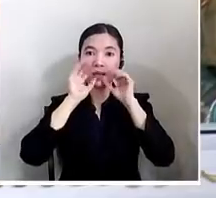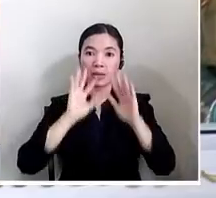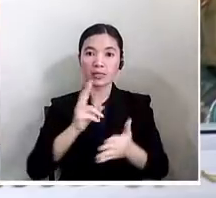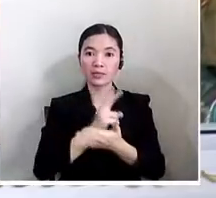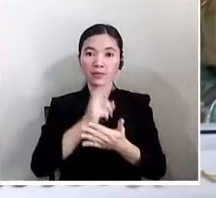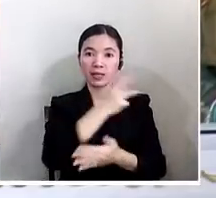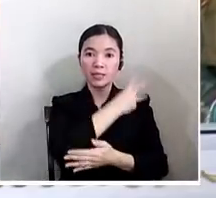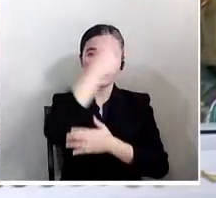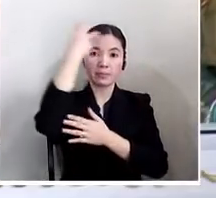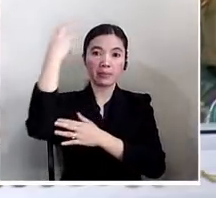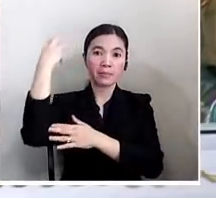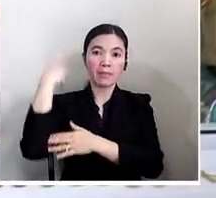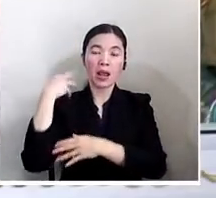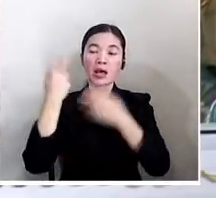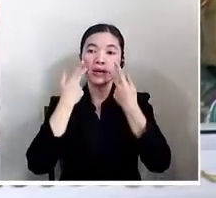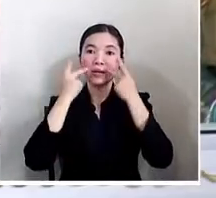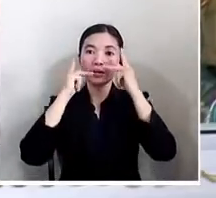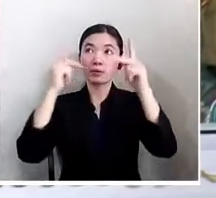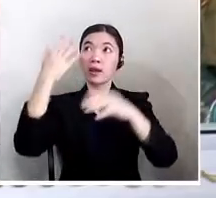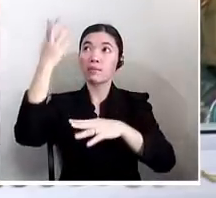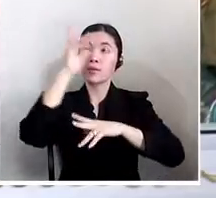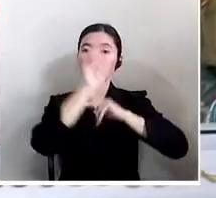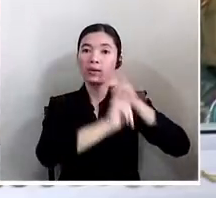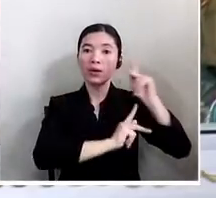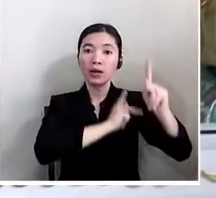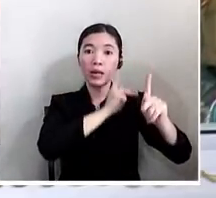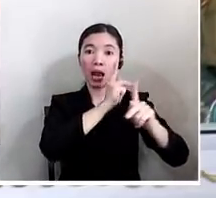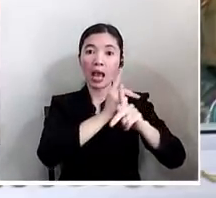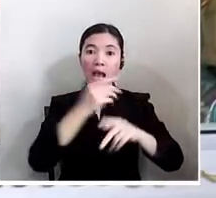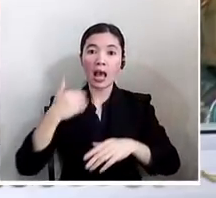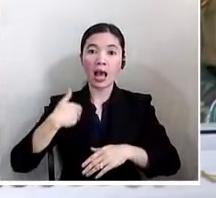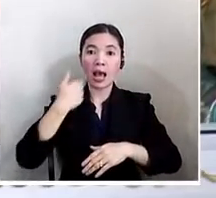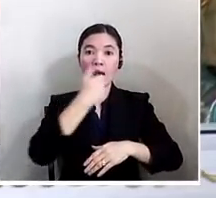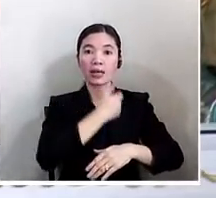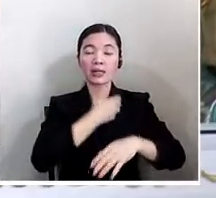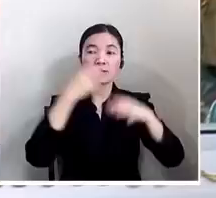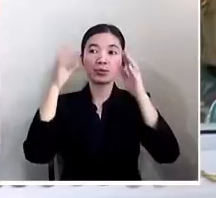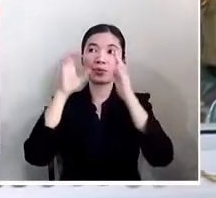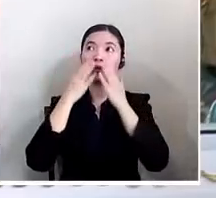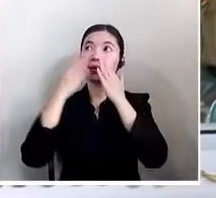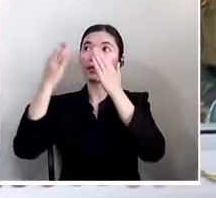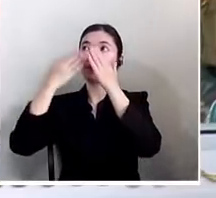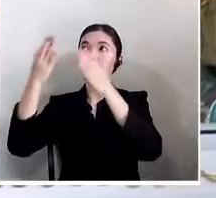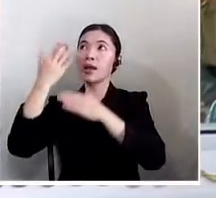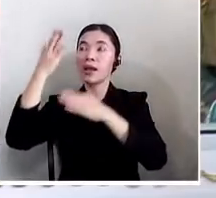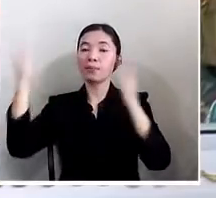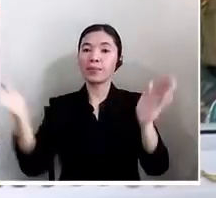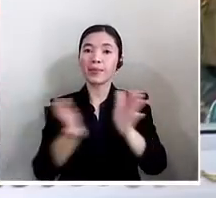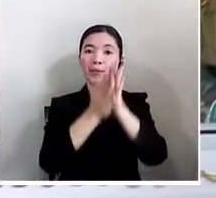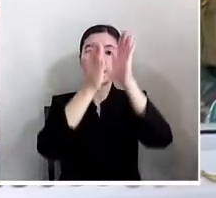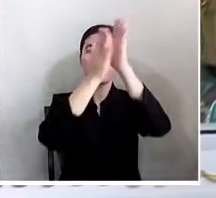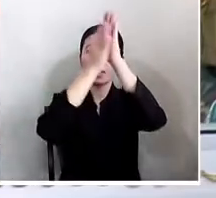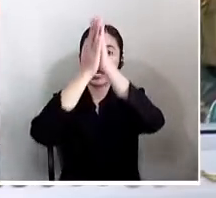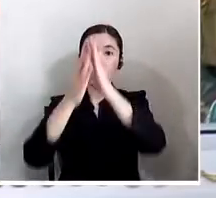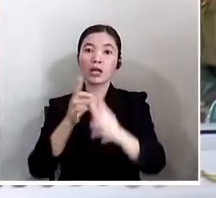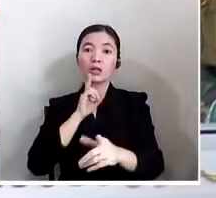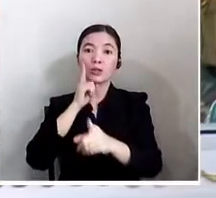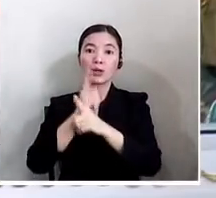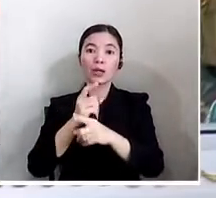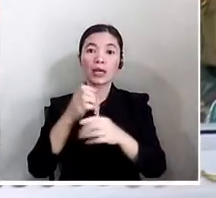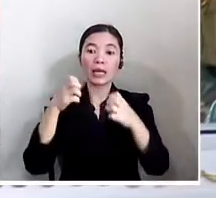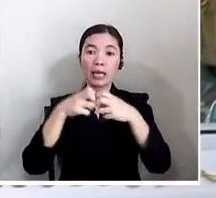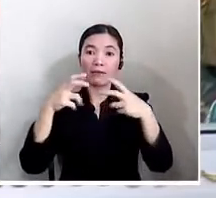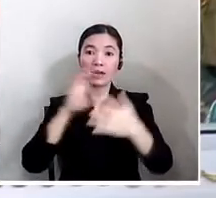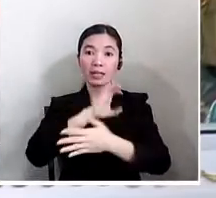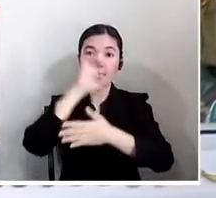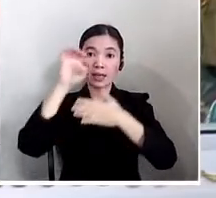to proclaim your kindness as we echo her thankful hymn of praise. For truly, even to earth's ends,